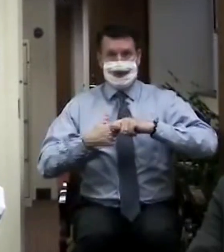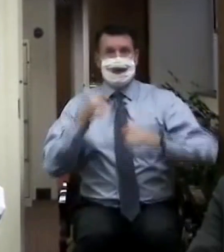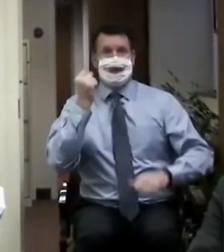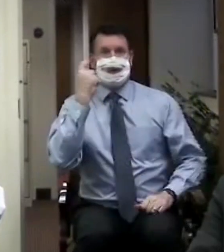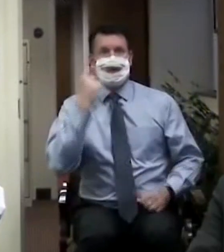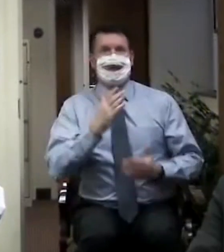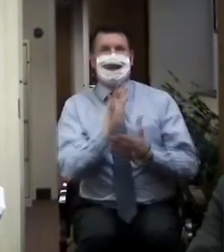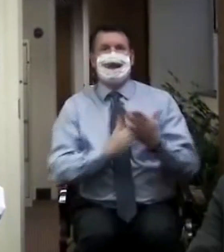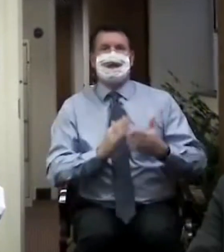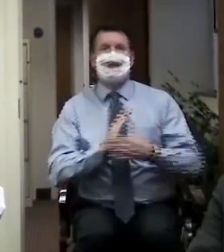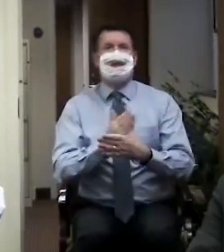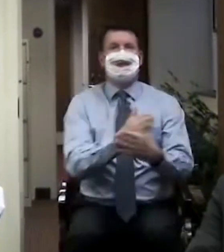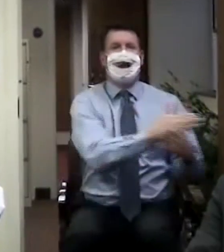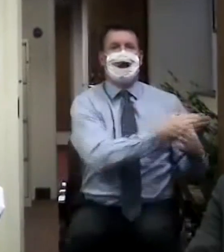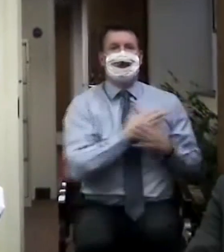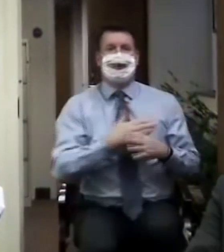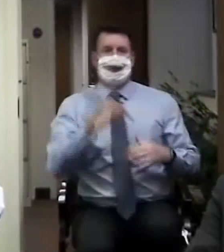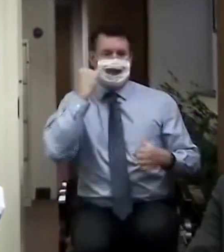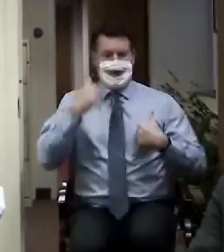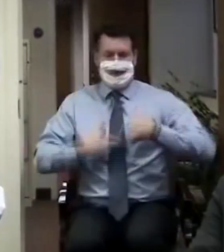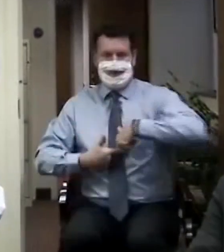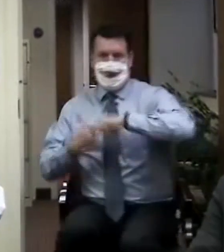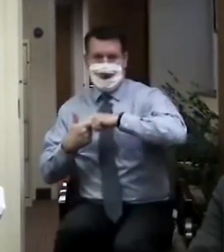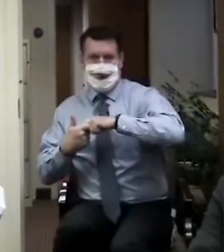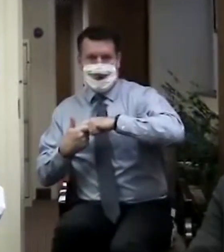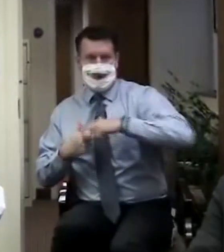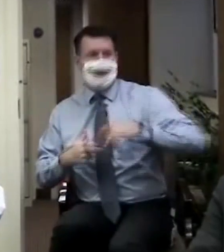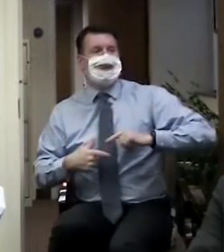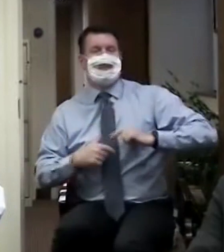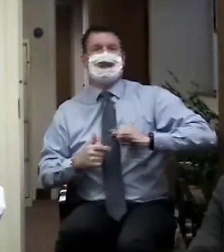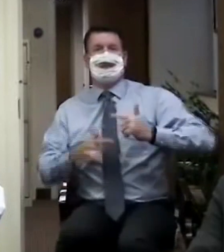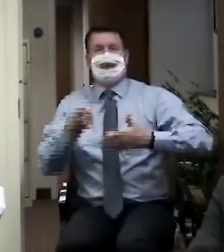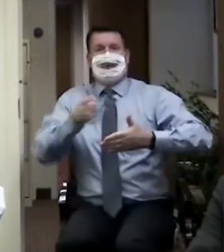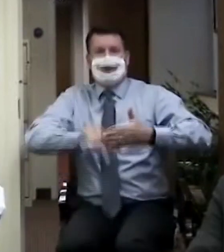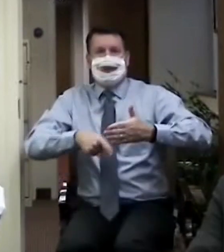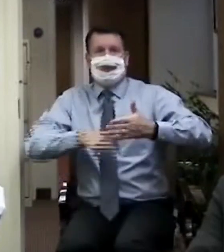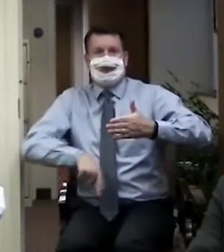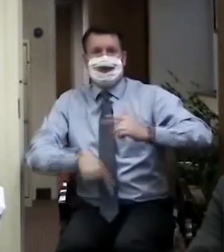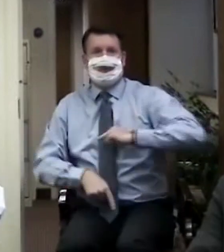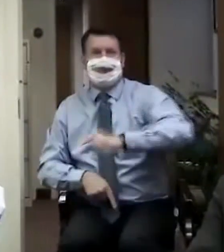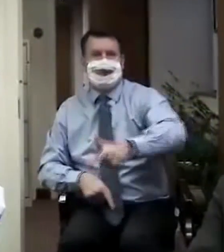broad based on the work that is available.